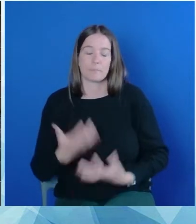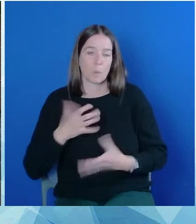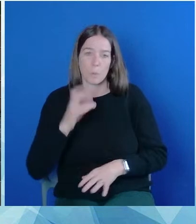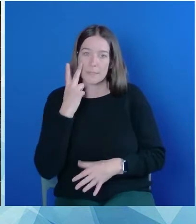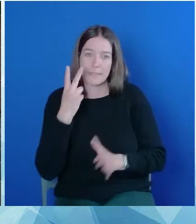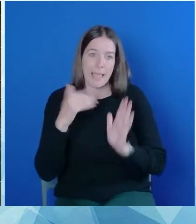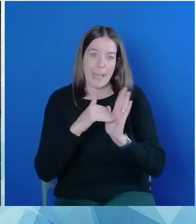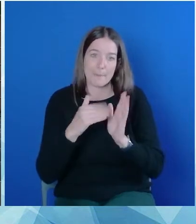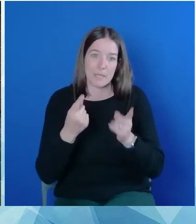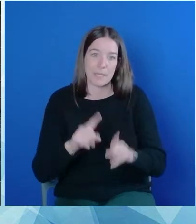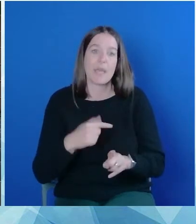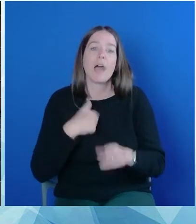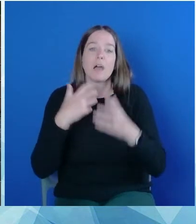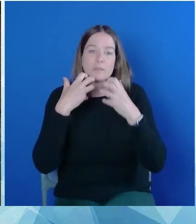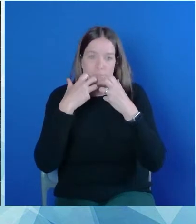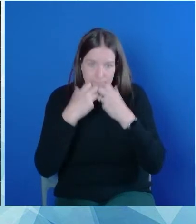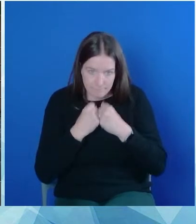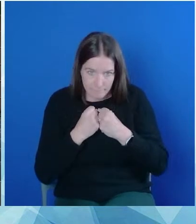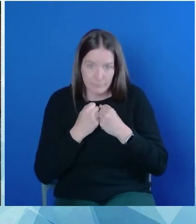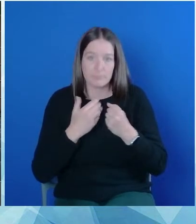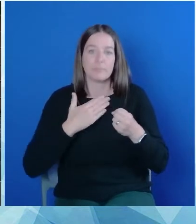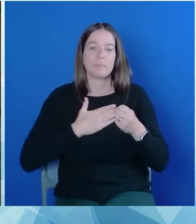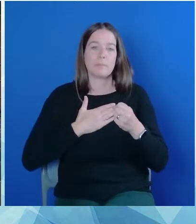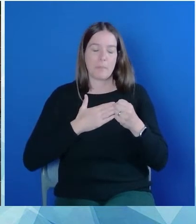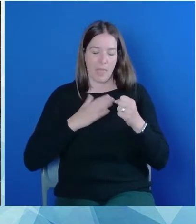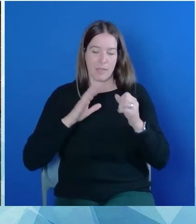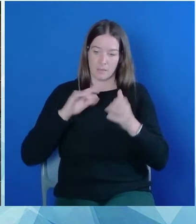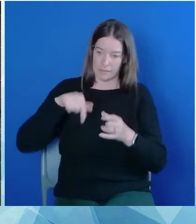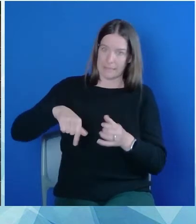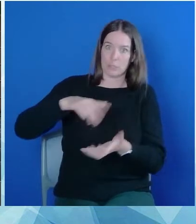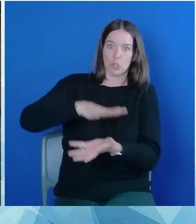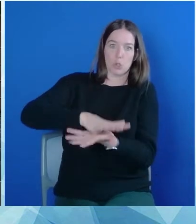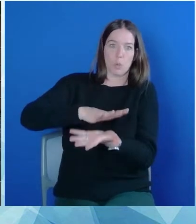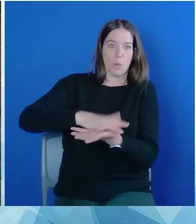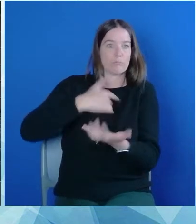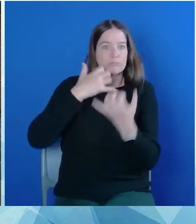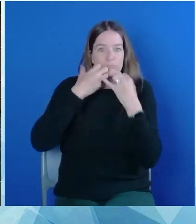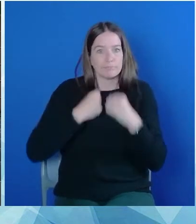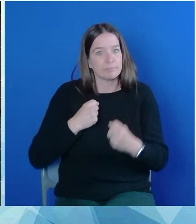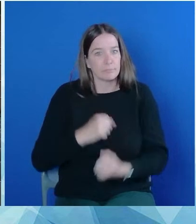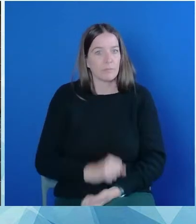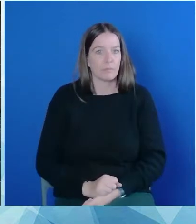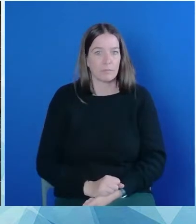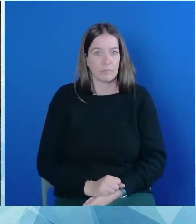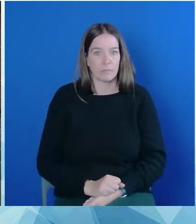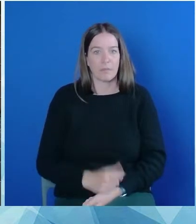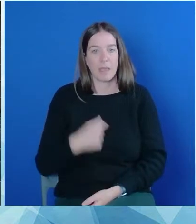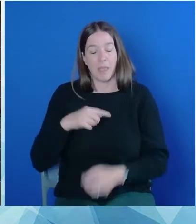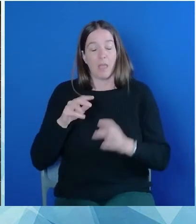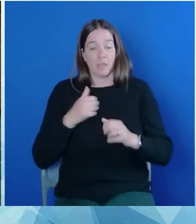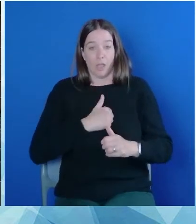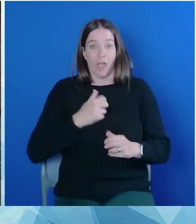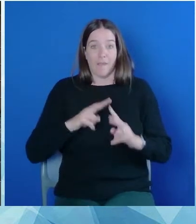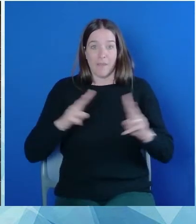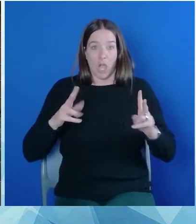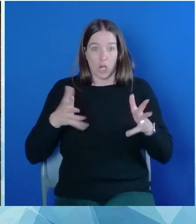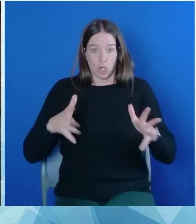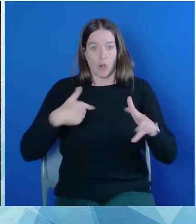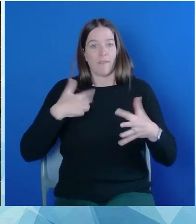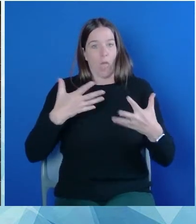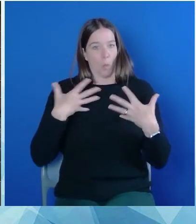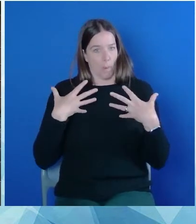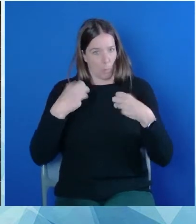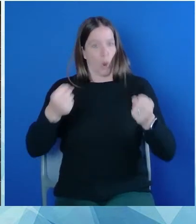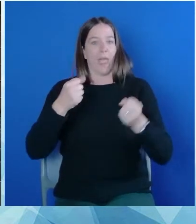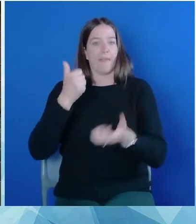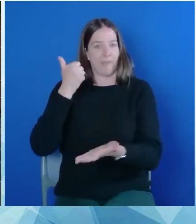happen to my friends. This school is a very important and treasured part of my life. I'm really nervous, but I wanted to